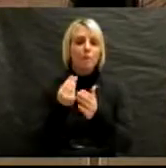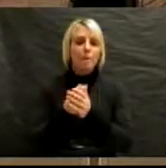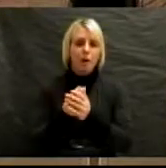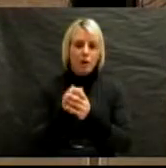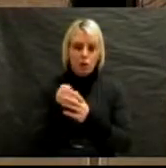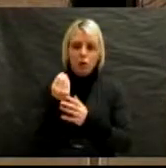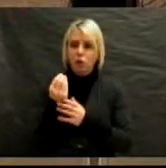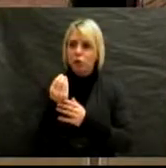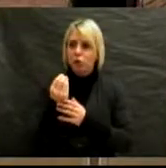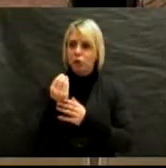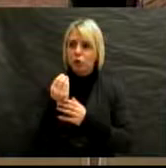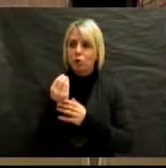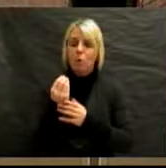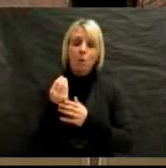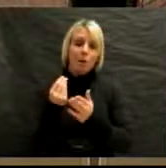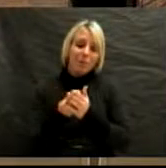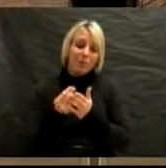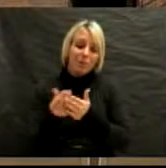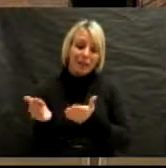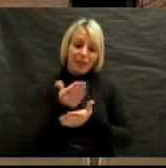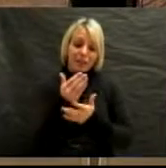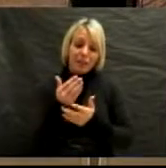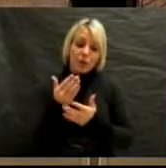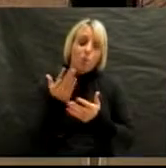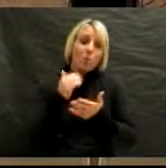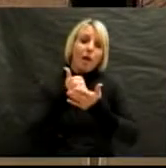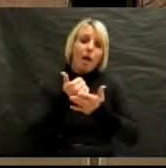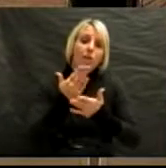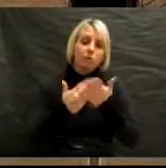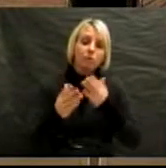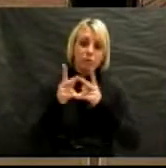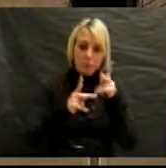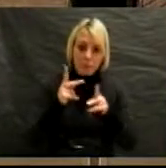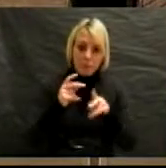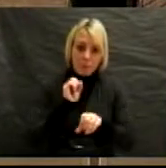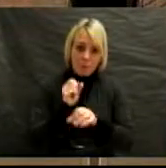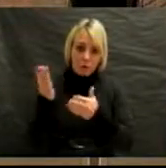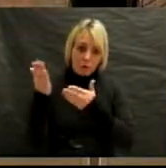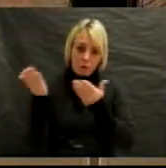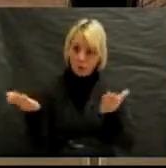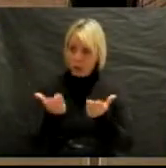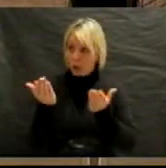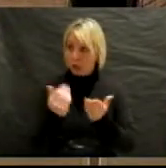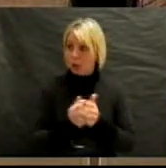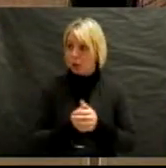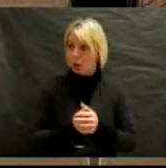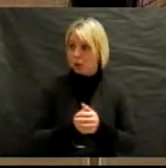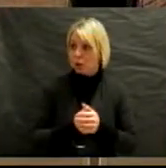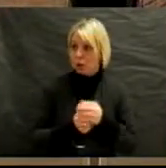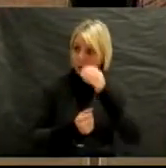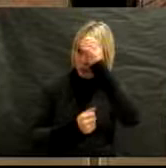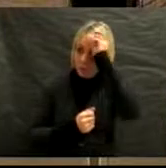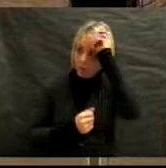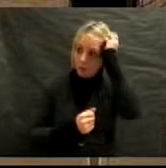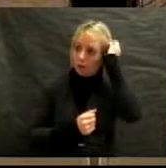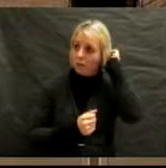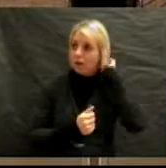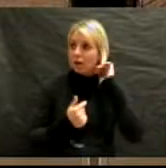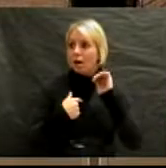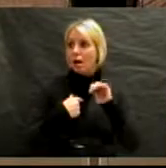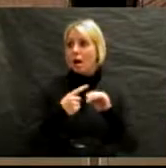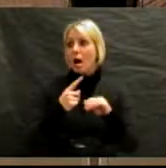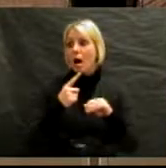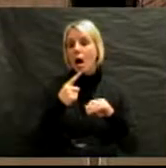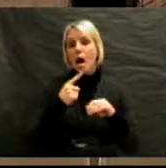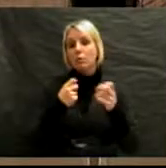Mr. I've Chairman, said enough. Yes, please, Mr. Chairman. I'm gonna speak in favor of the motion, and it's largely because of what you said